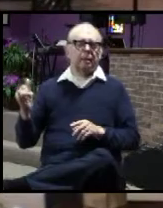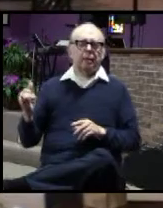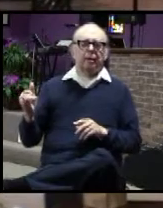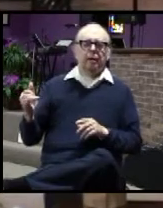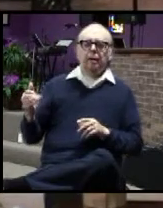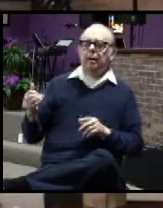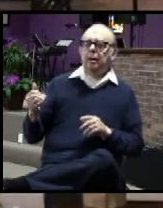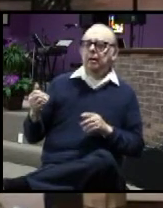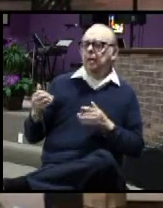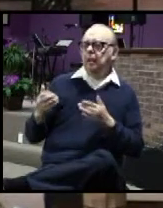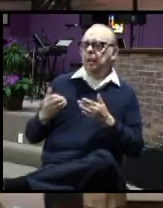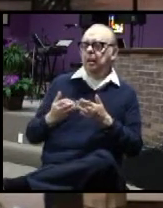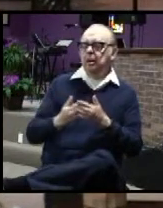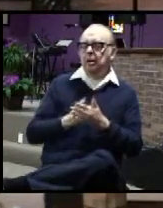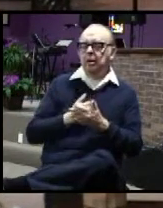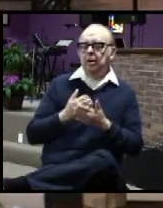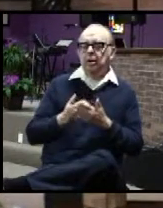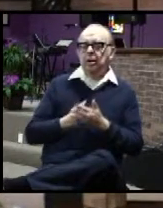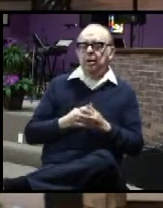line of